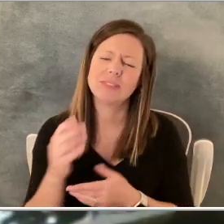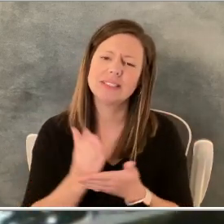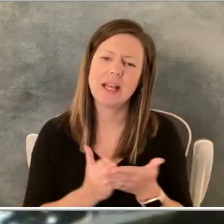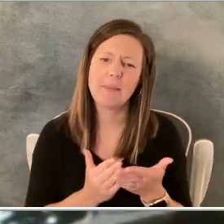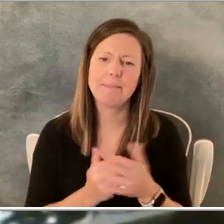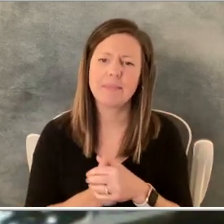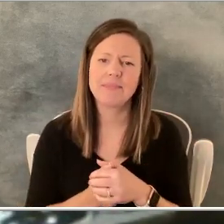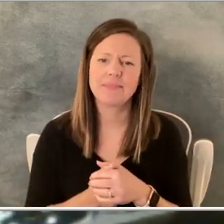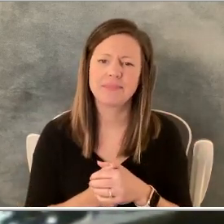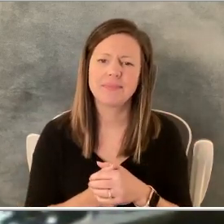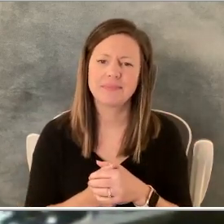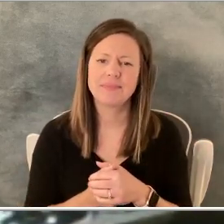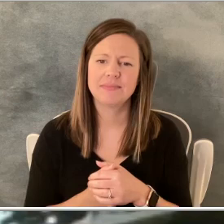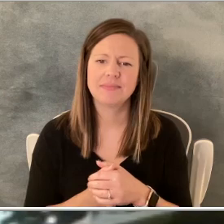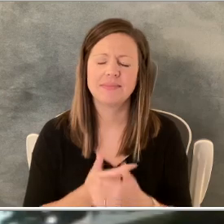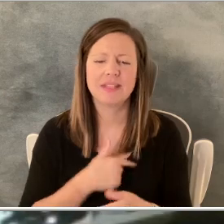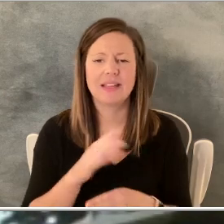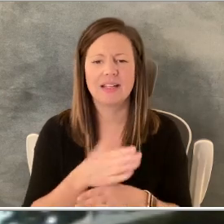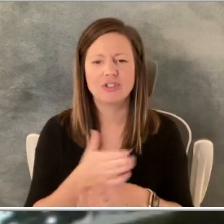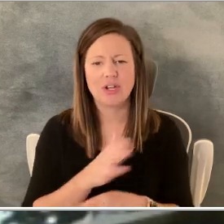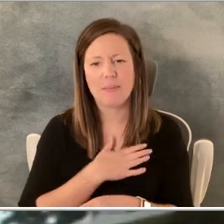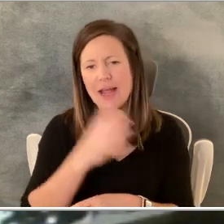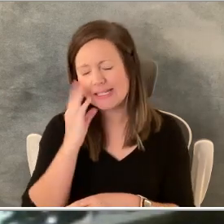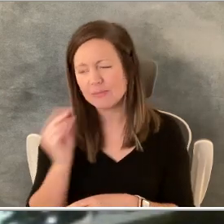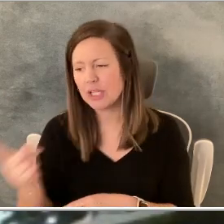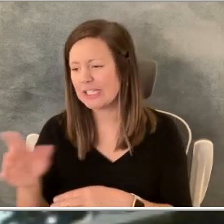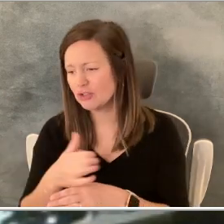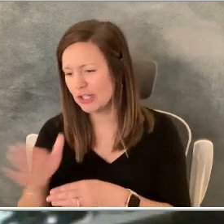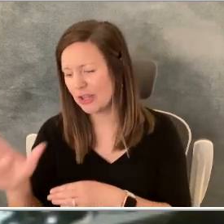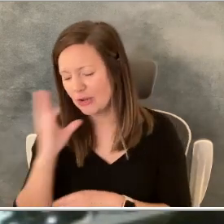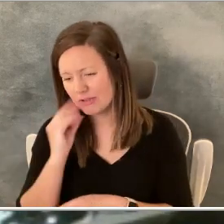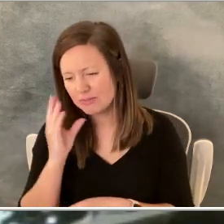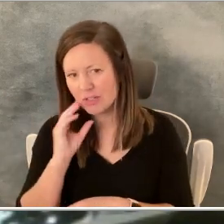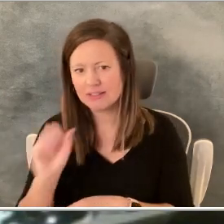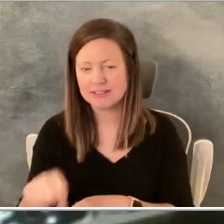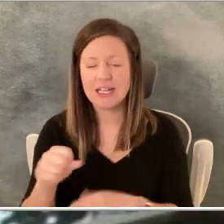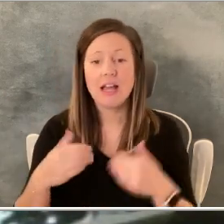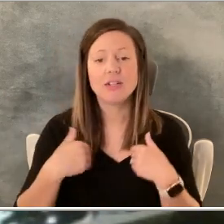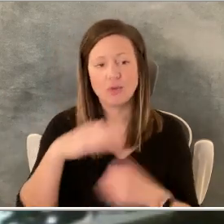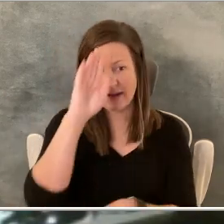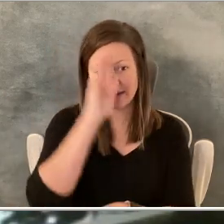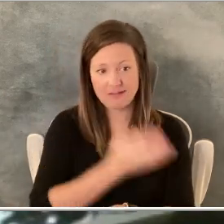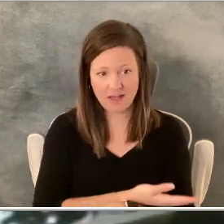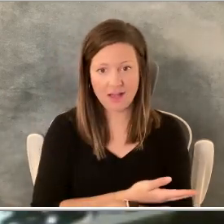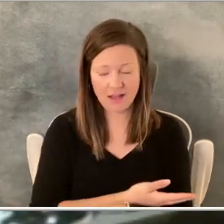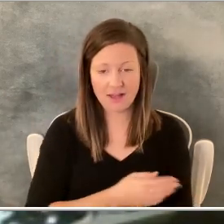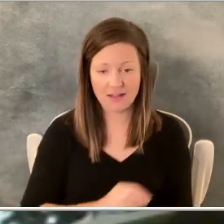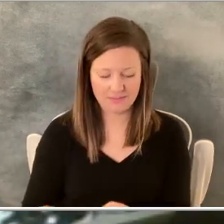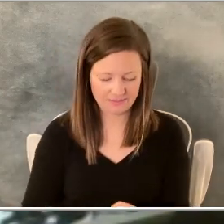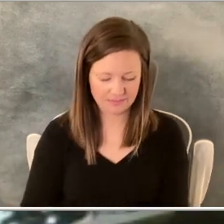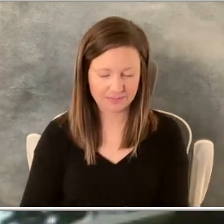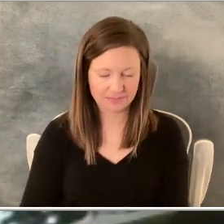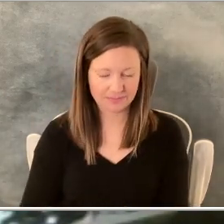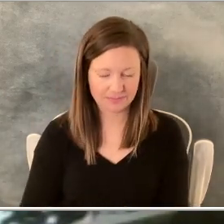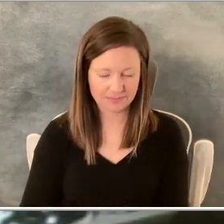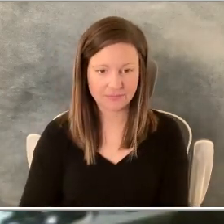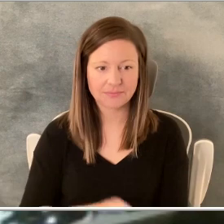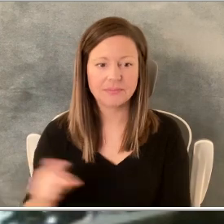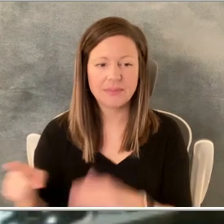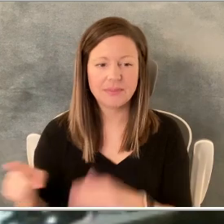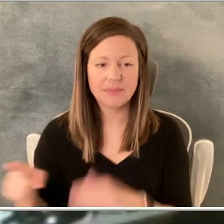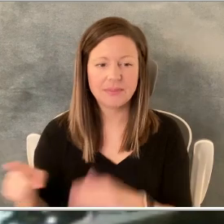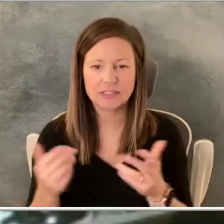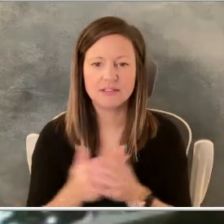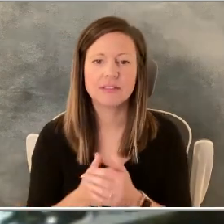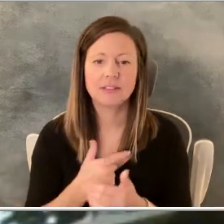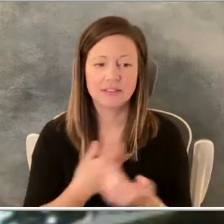I share my experiences. They share theirs. I do have a son, an adult son. I